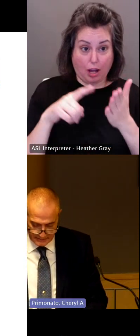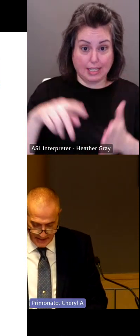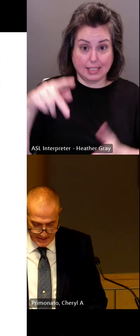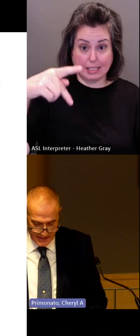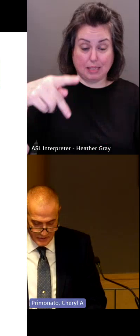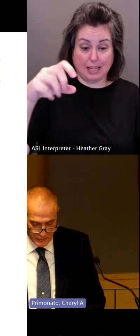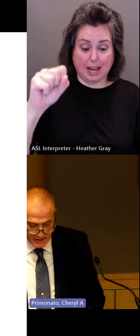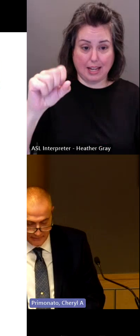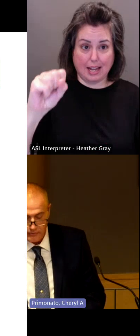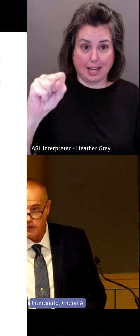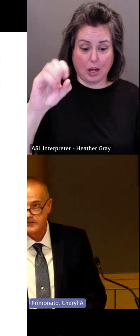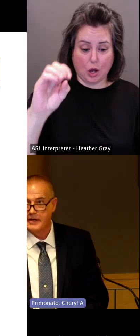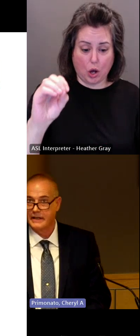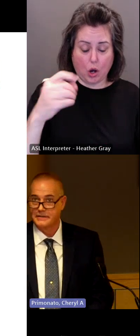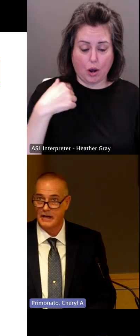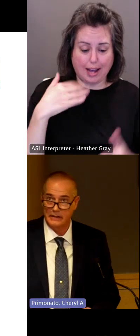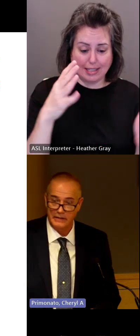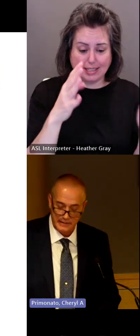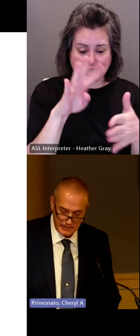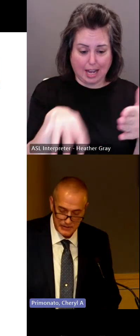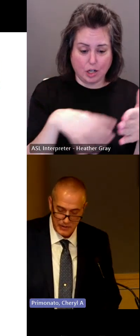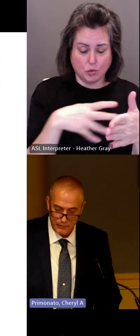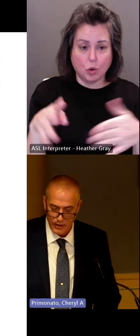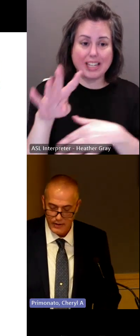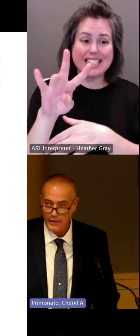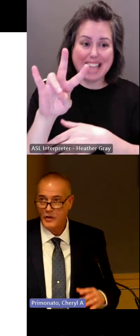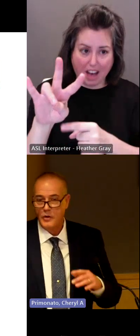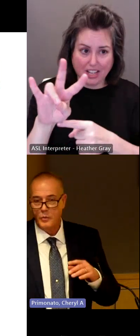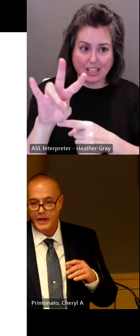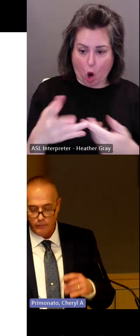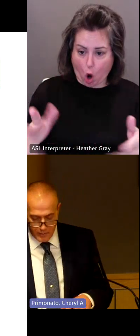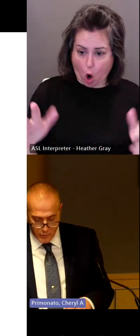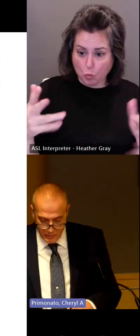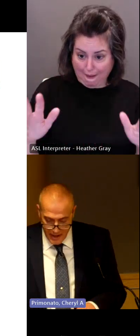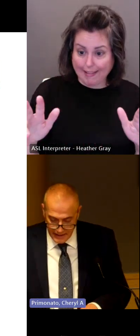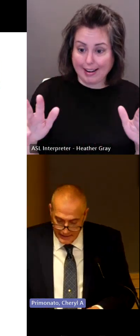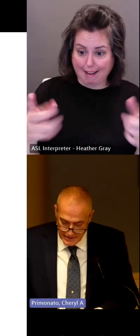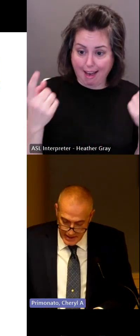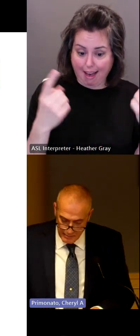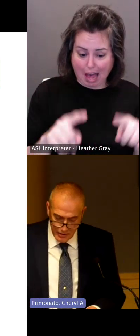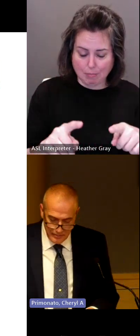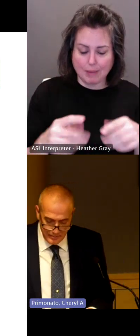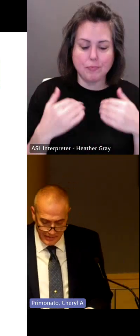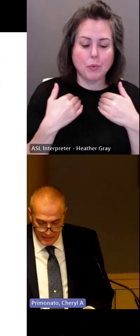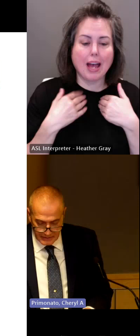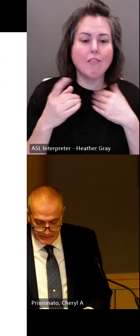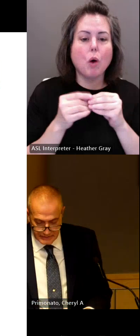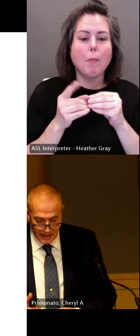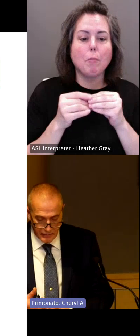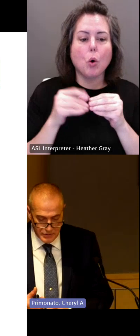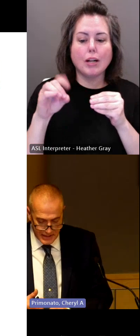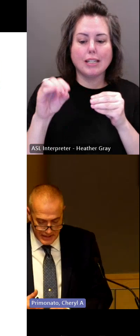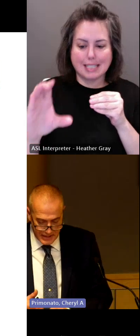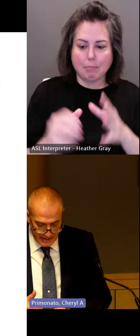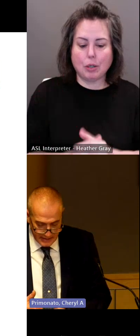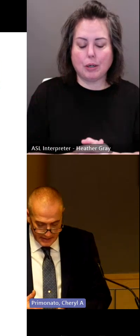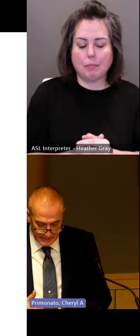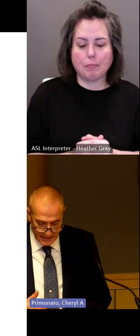has scheduled, 7 of which have been conducted so far. We have 1 more remaining in December. There